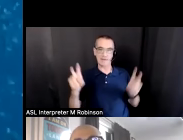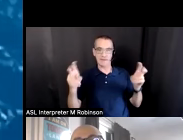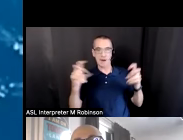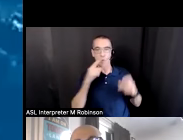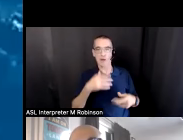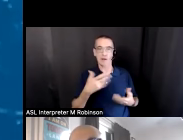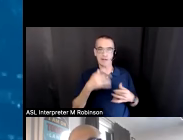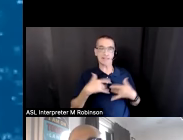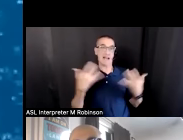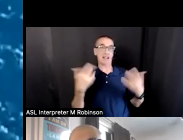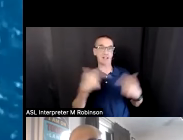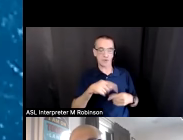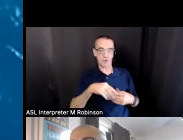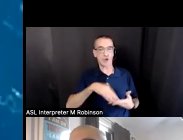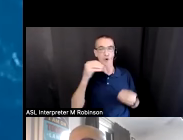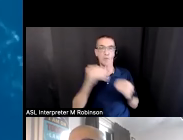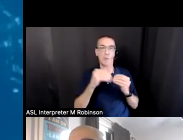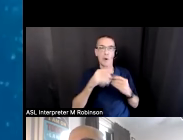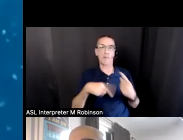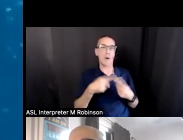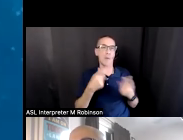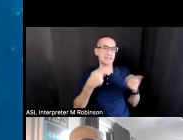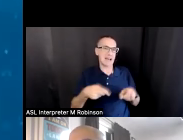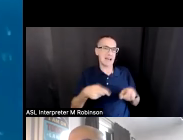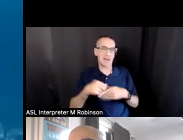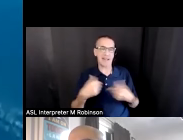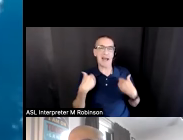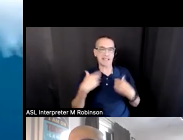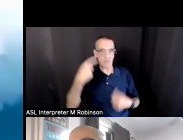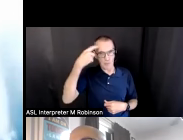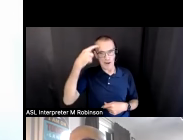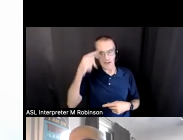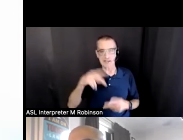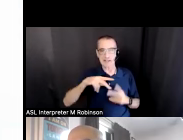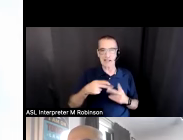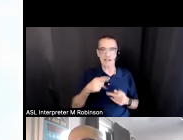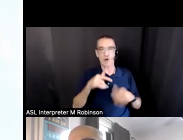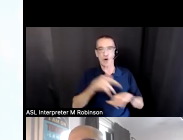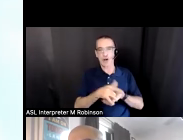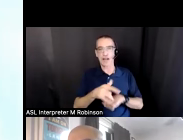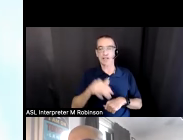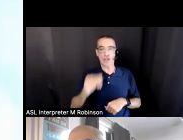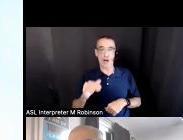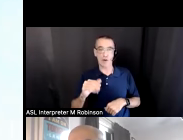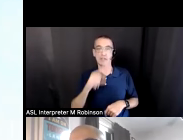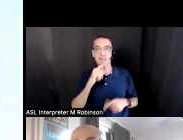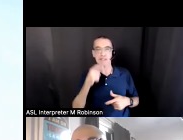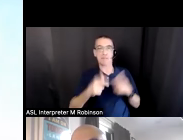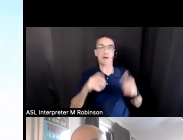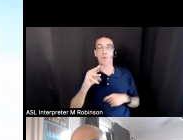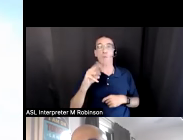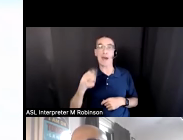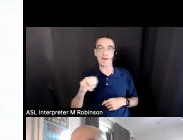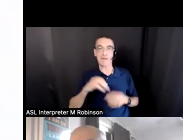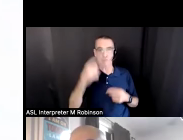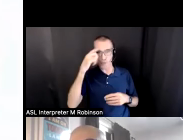you to learn more about what's happening in the adolescent brain, because second to early childhood, this is the big wave of brain